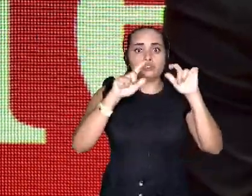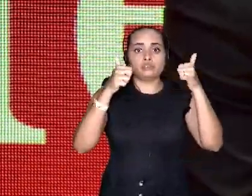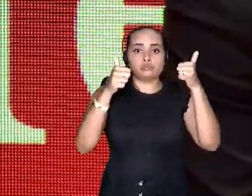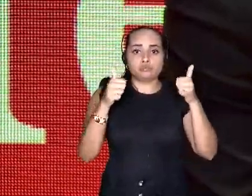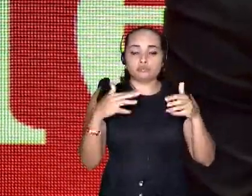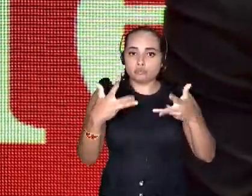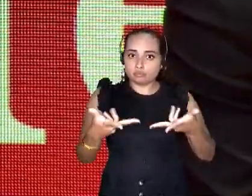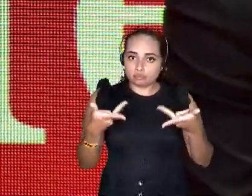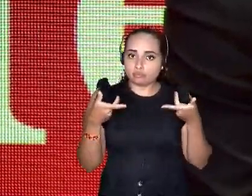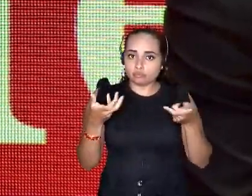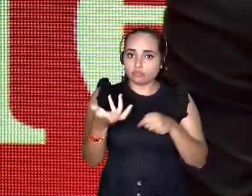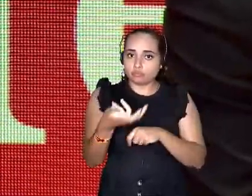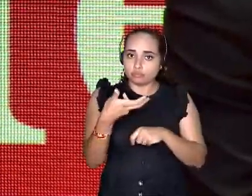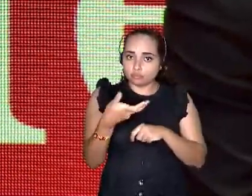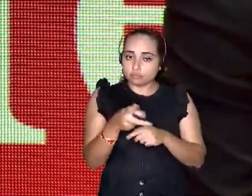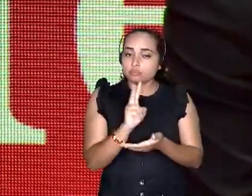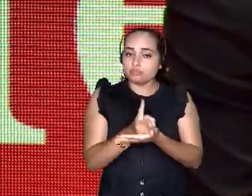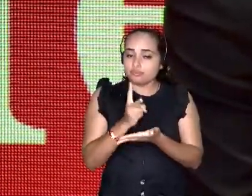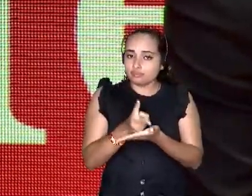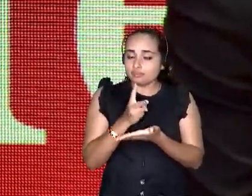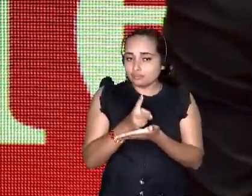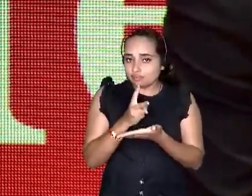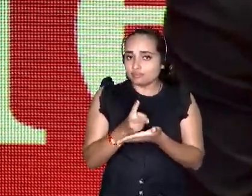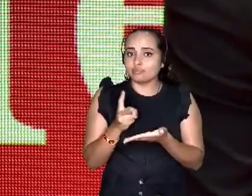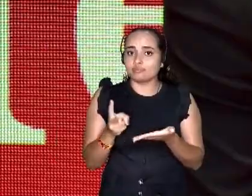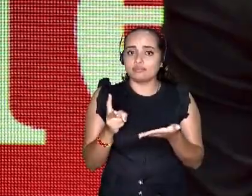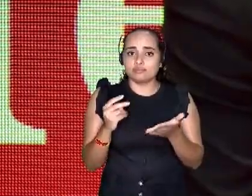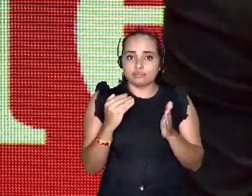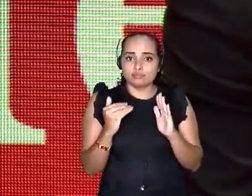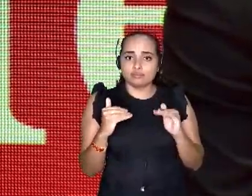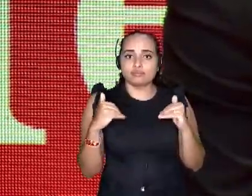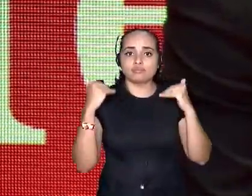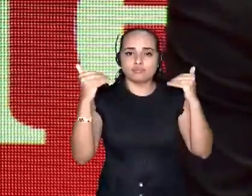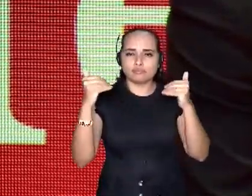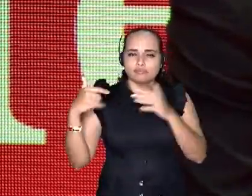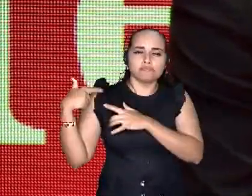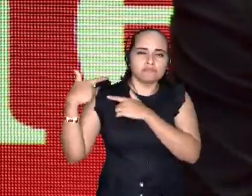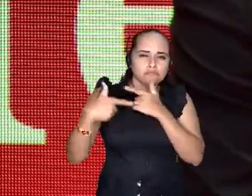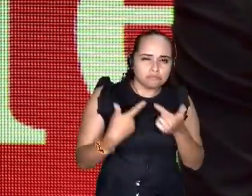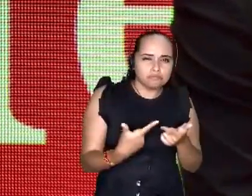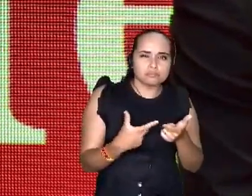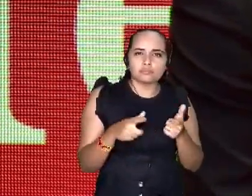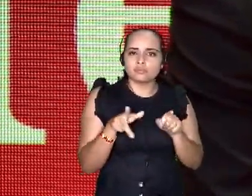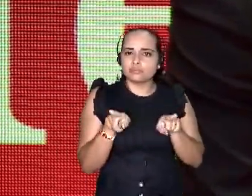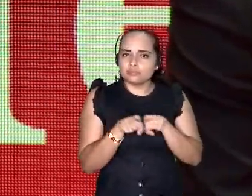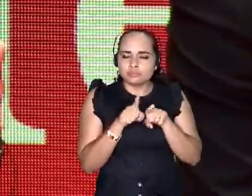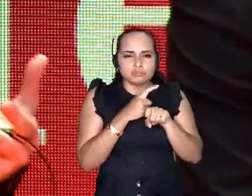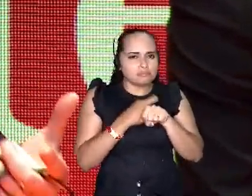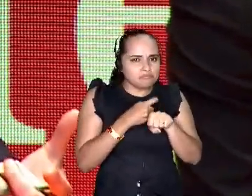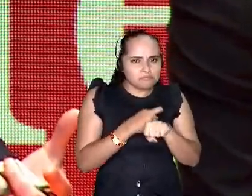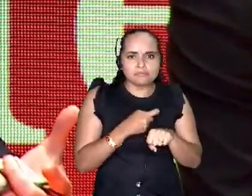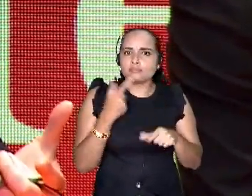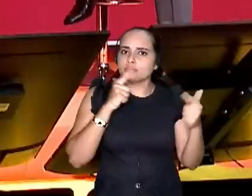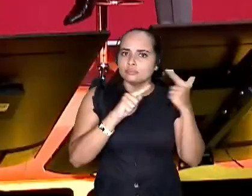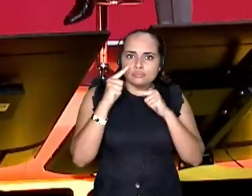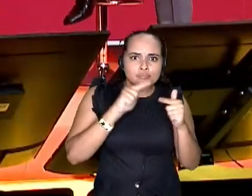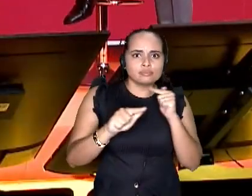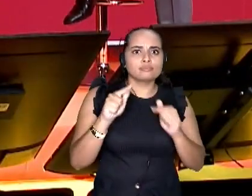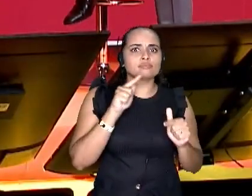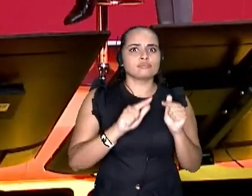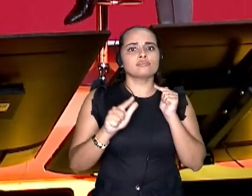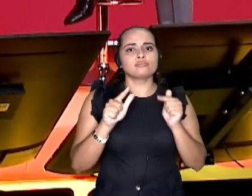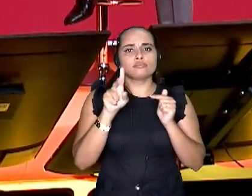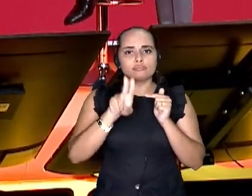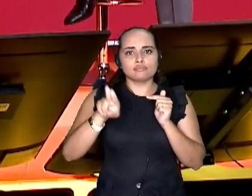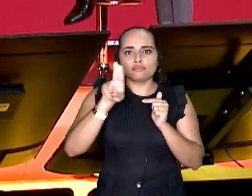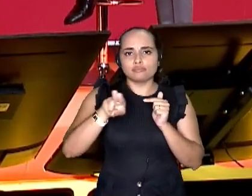rigid companies, had to pivot in the last 2 or 3 years to really unleash these operating models, use technology different ways,